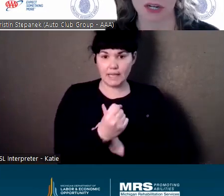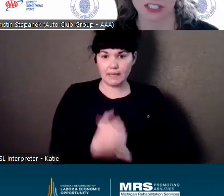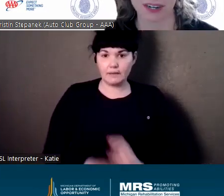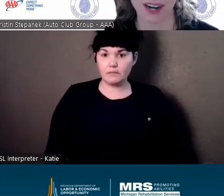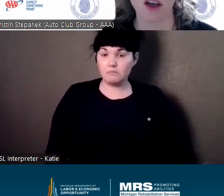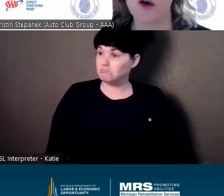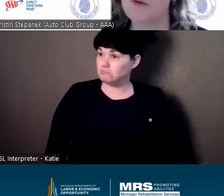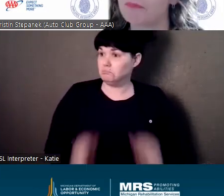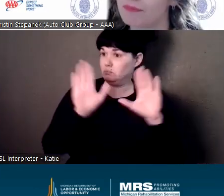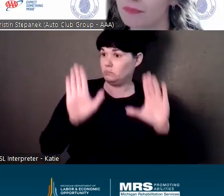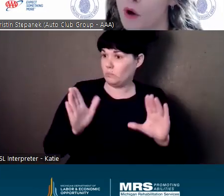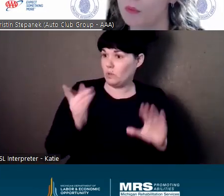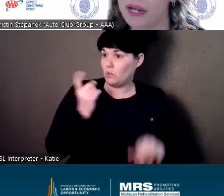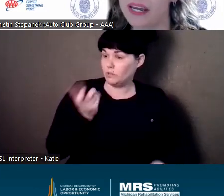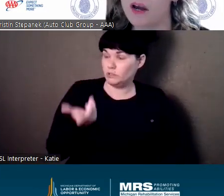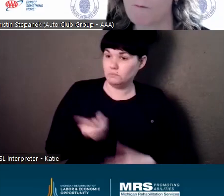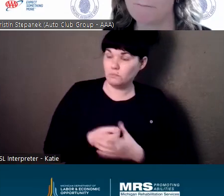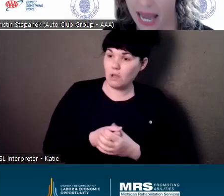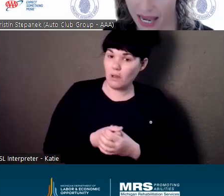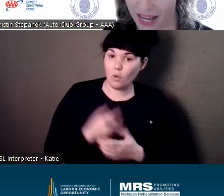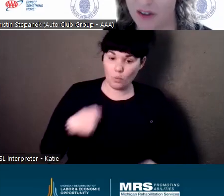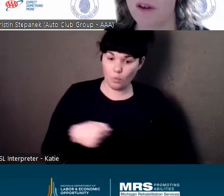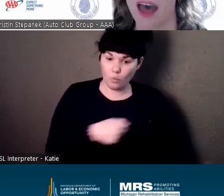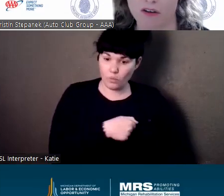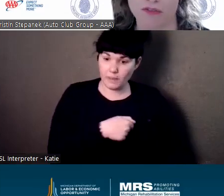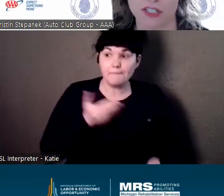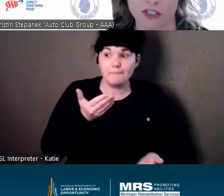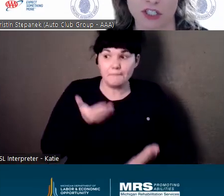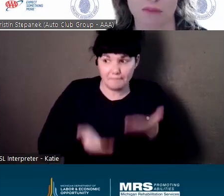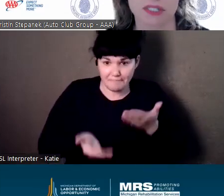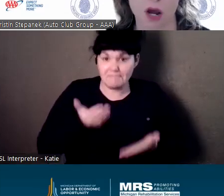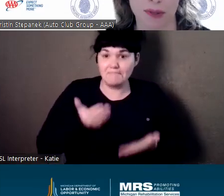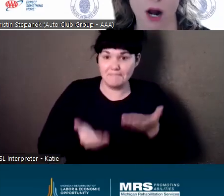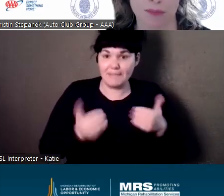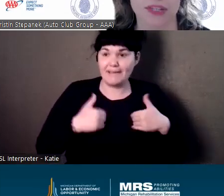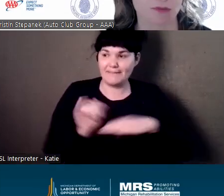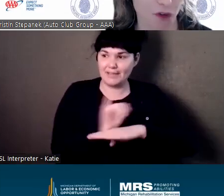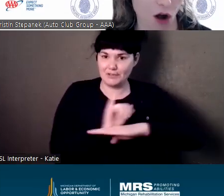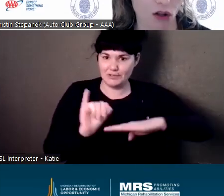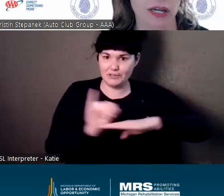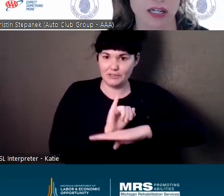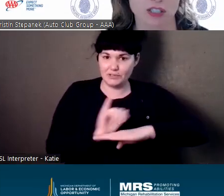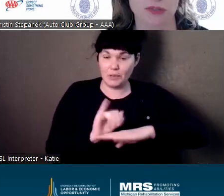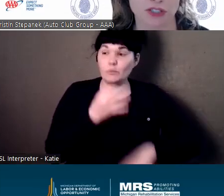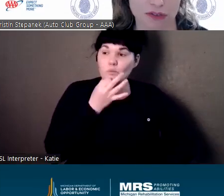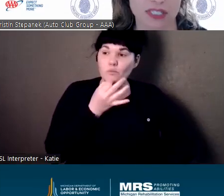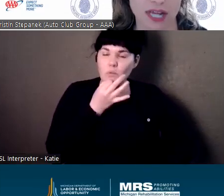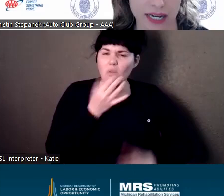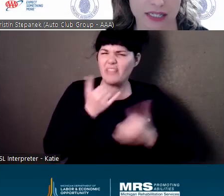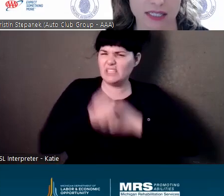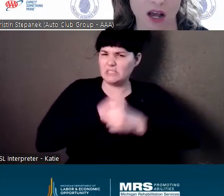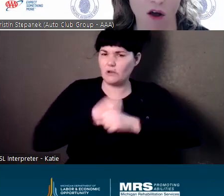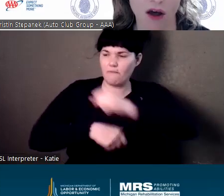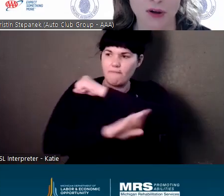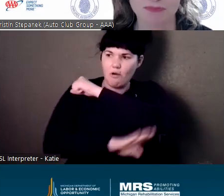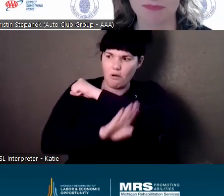great question. We may have internships coming up this fall in customer service